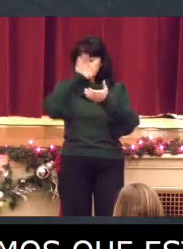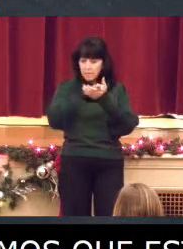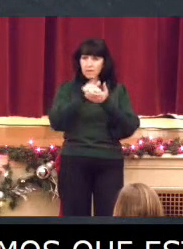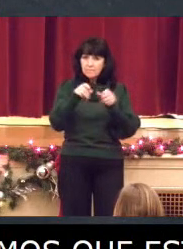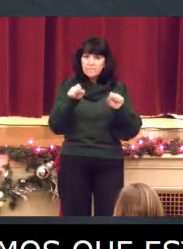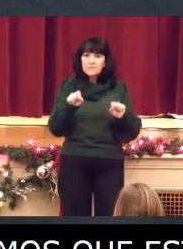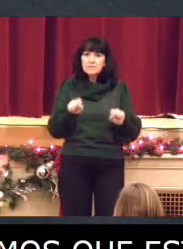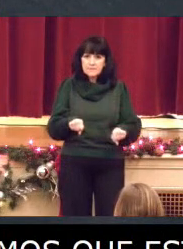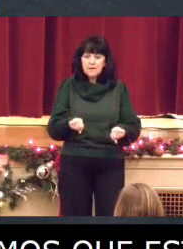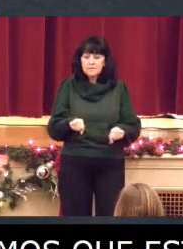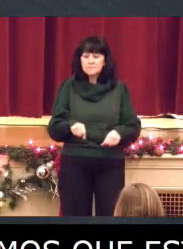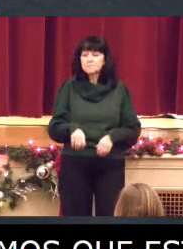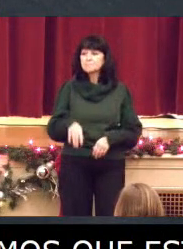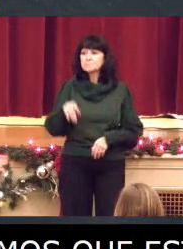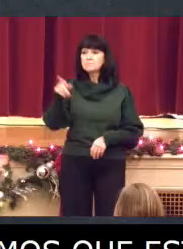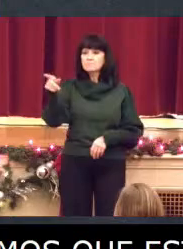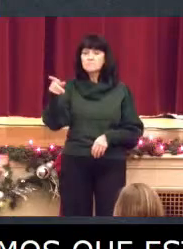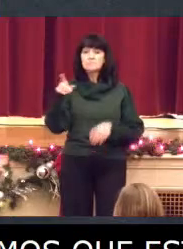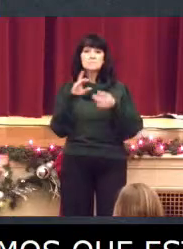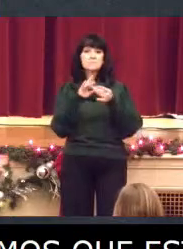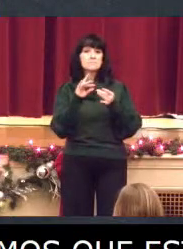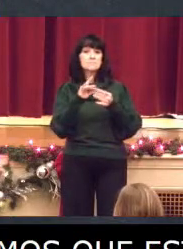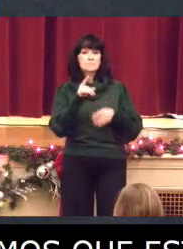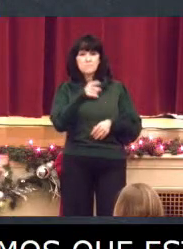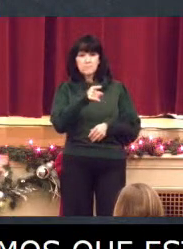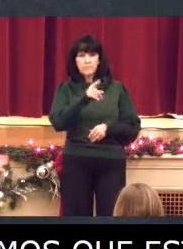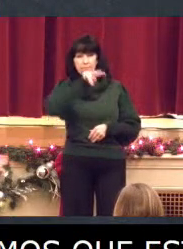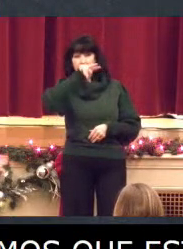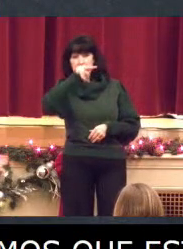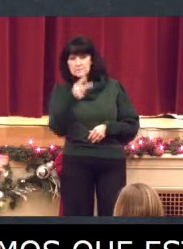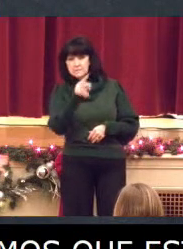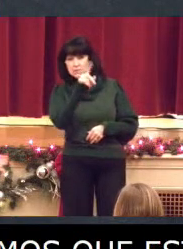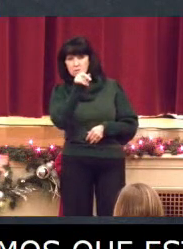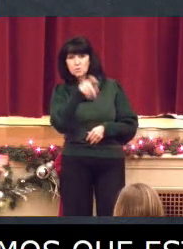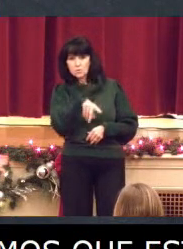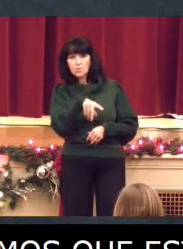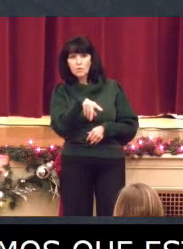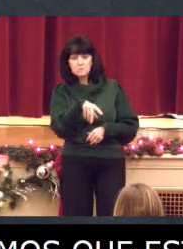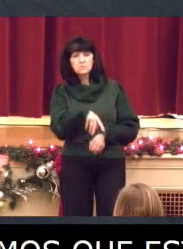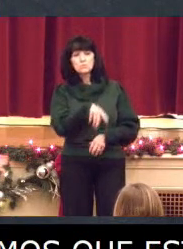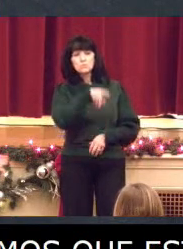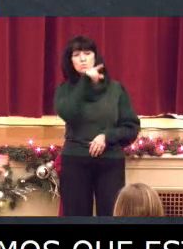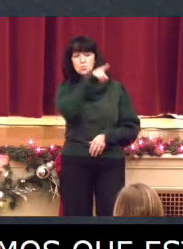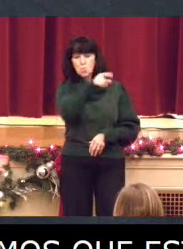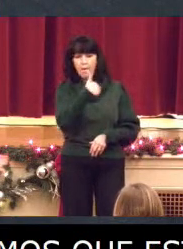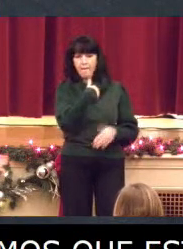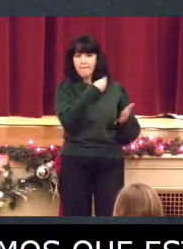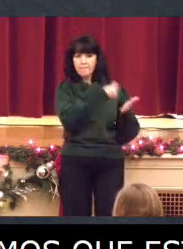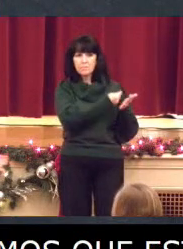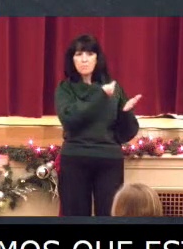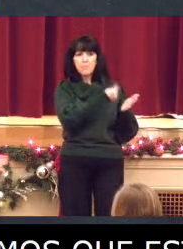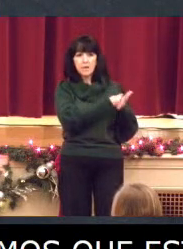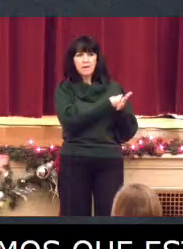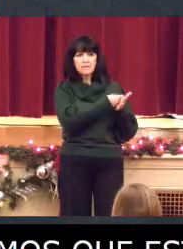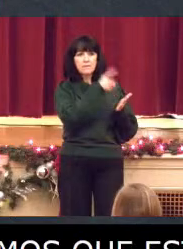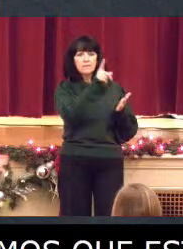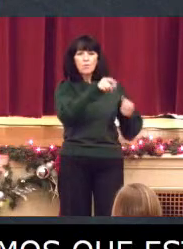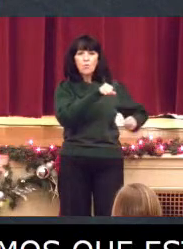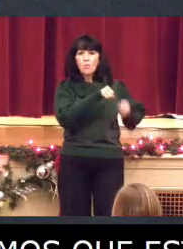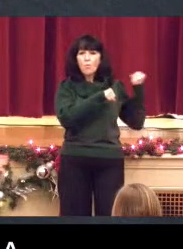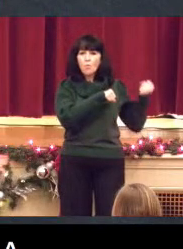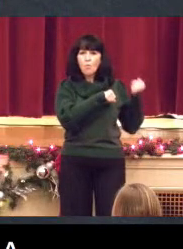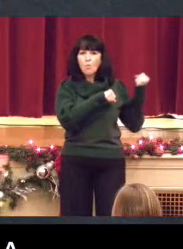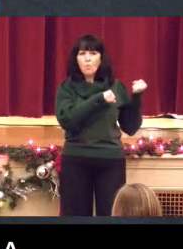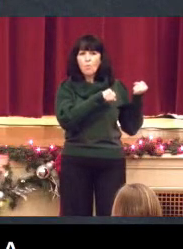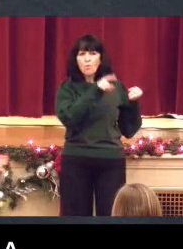more research. You guys are sitting on funding and not using it. Y'all have so much funding for